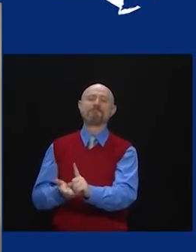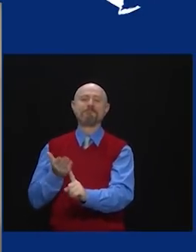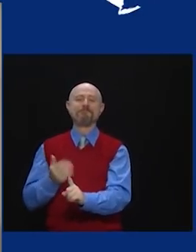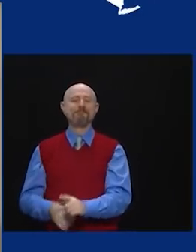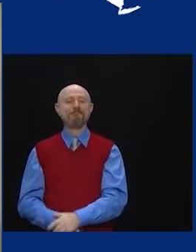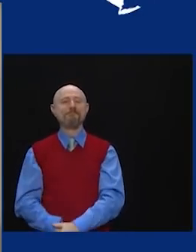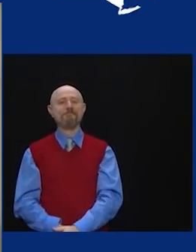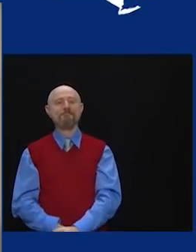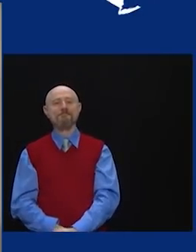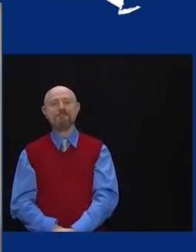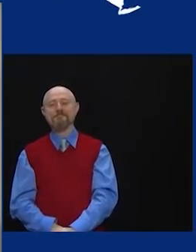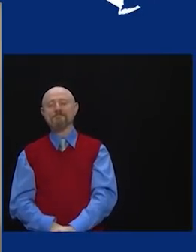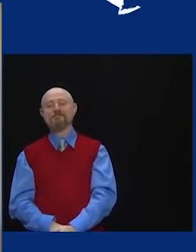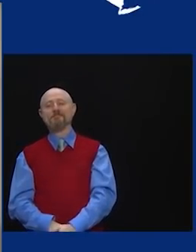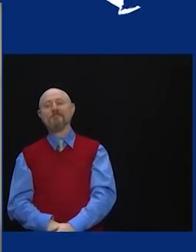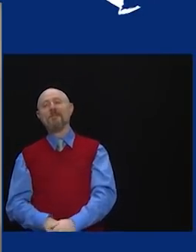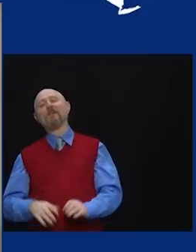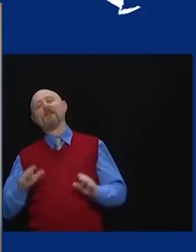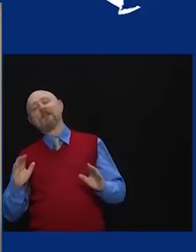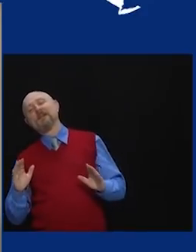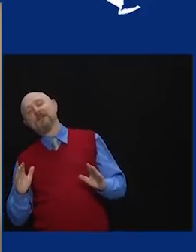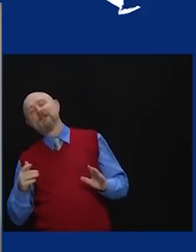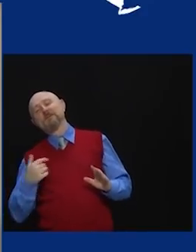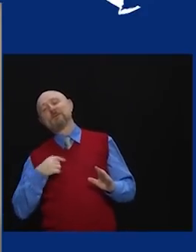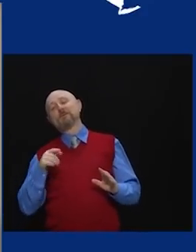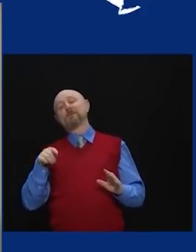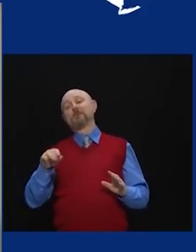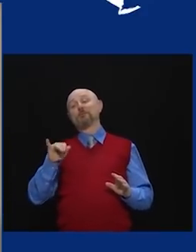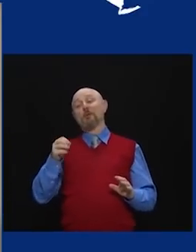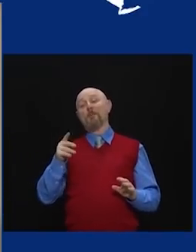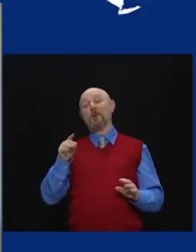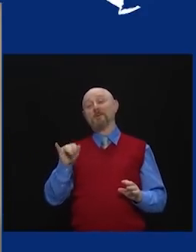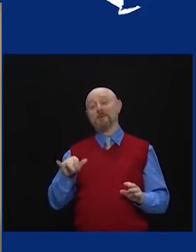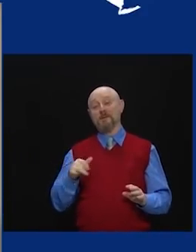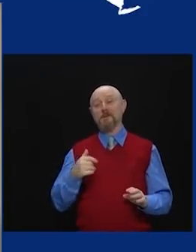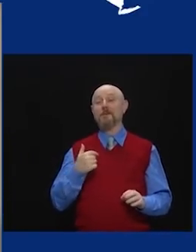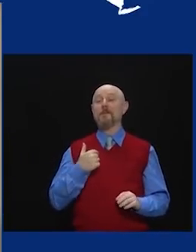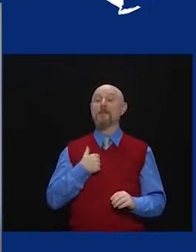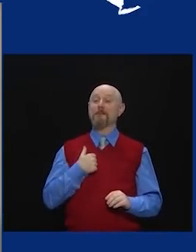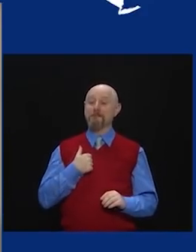So I filmed Jeopardy a couple months ago, right when you took